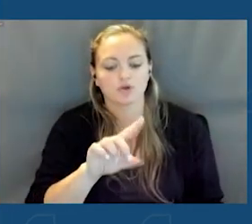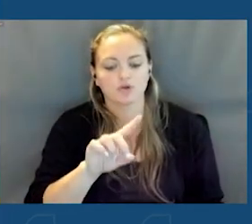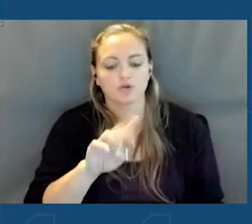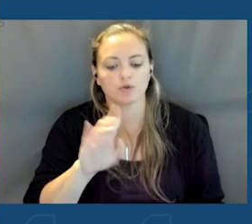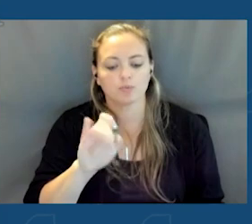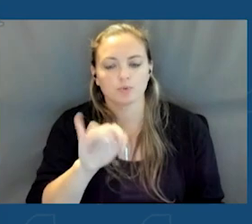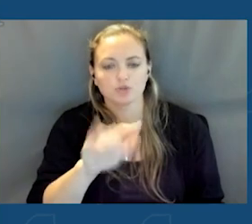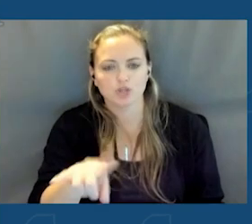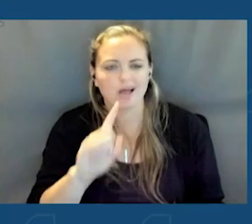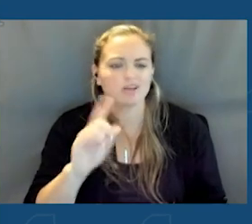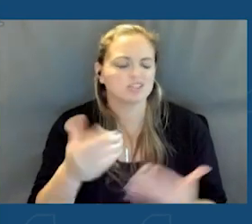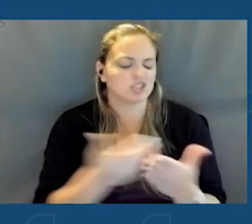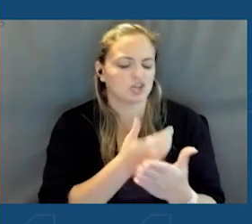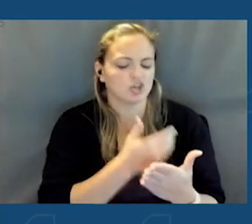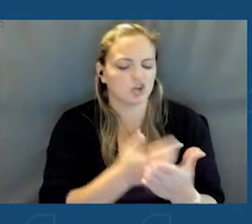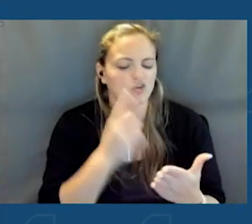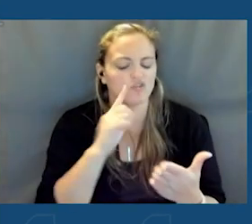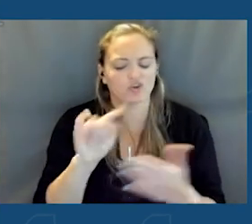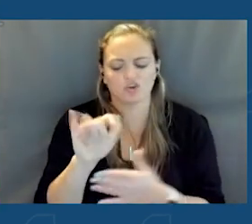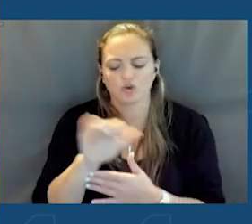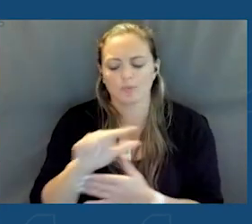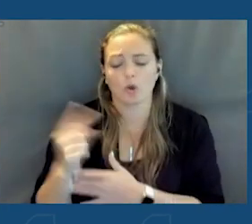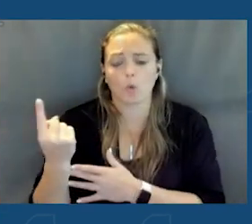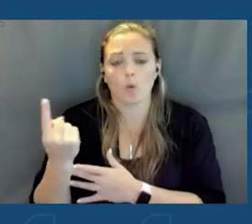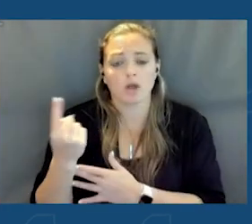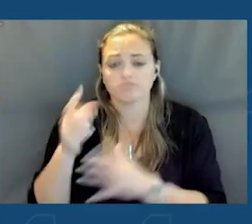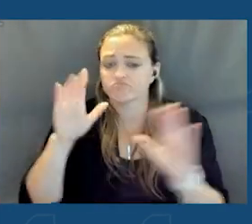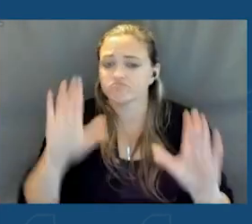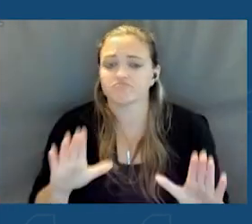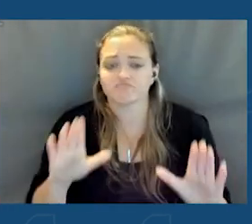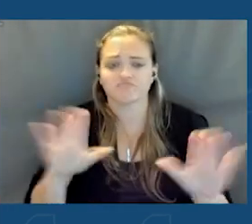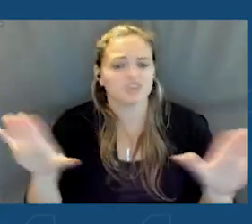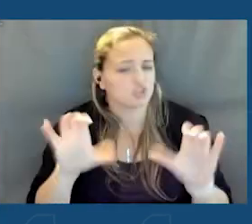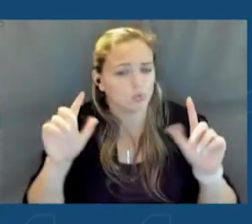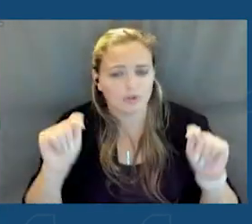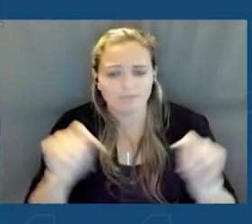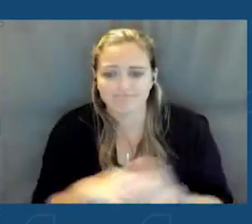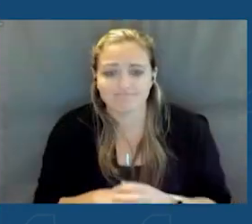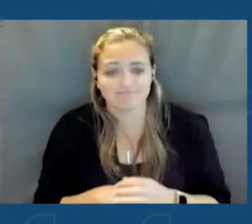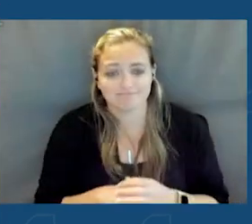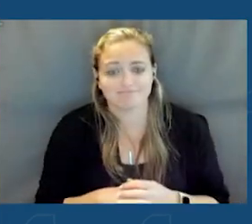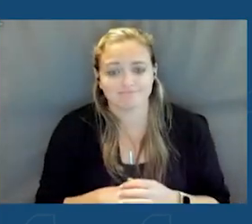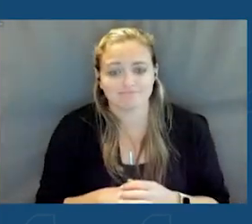Group. Congratulations, this is extraordinary. Let's get this done.